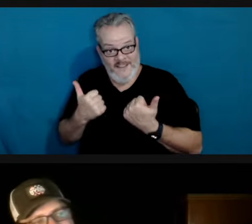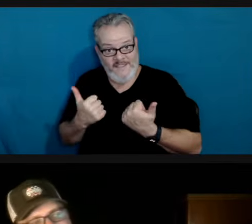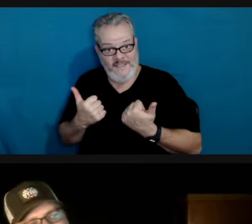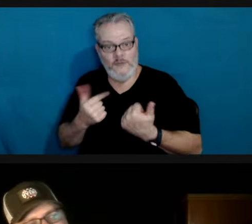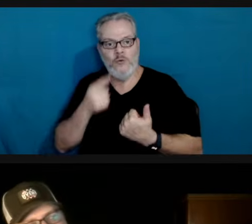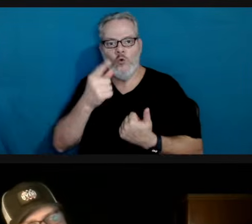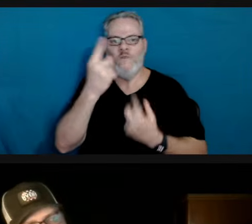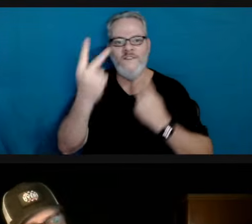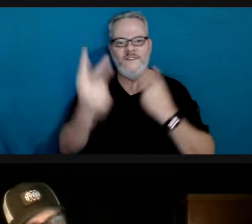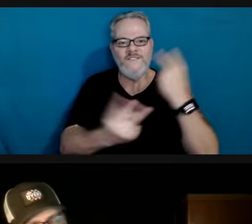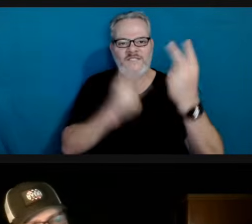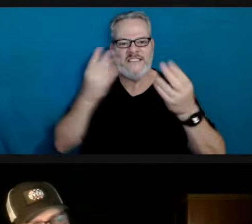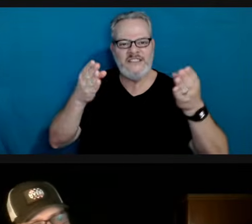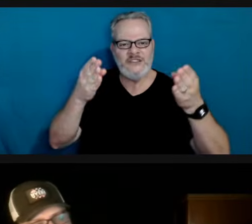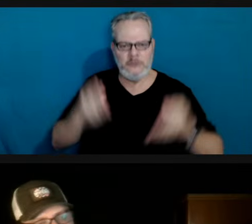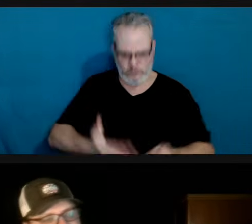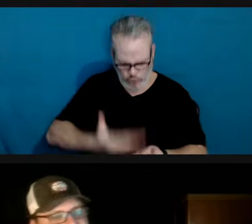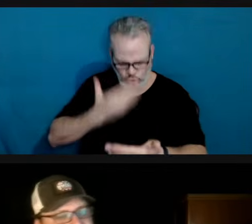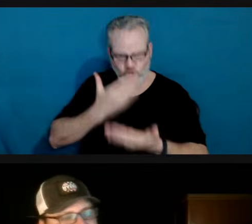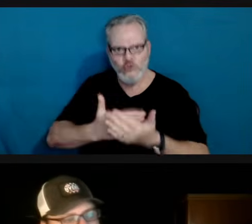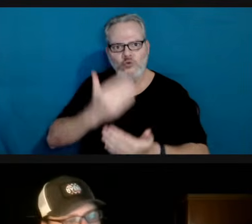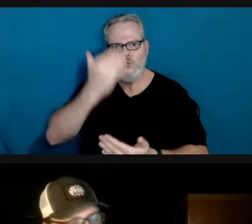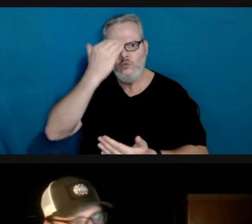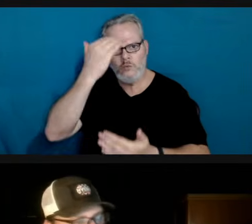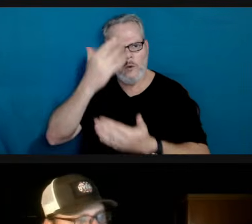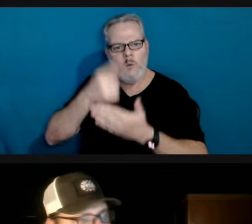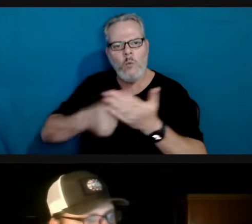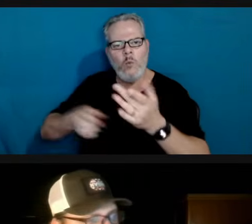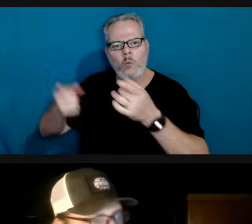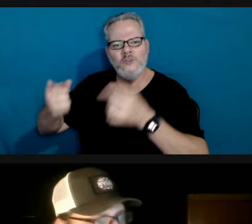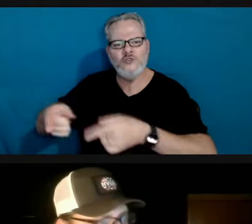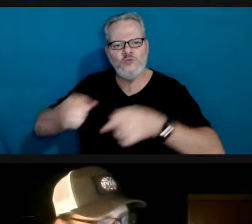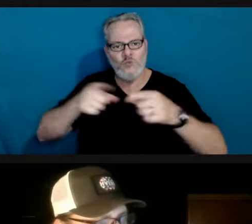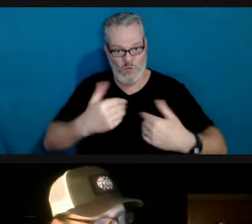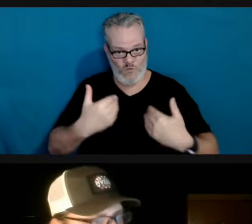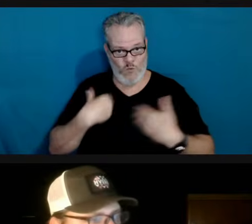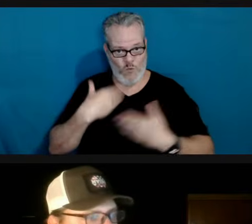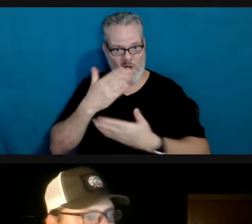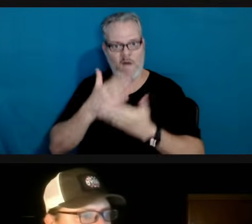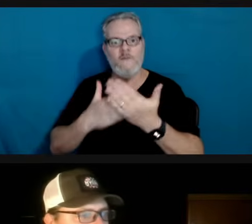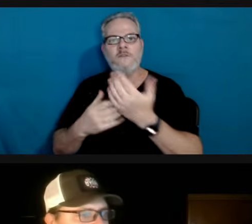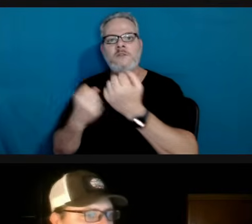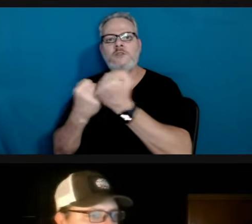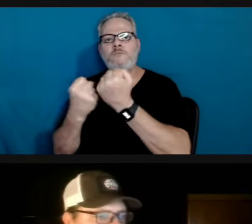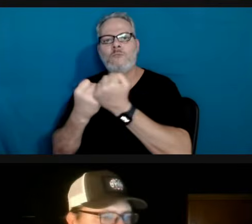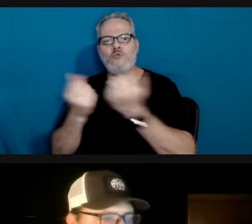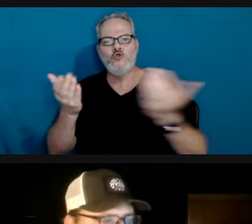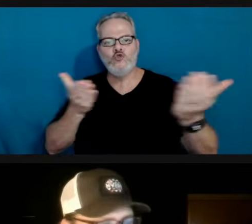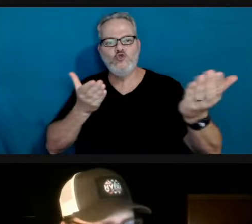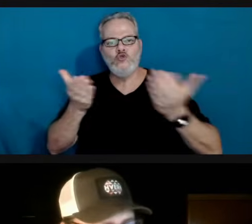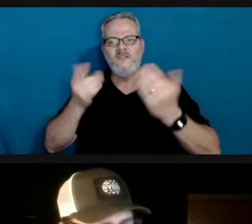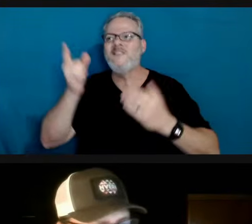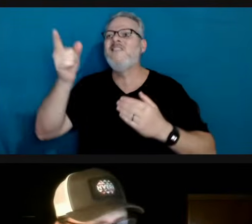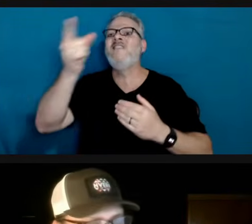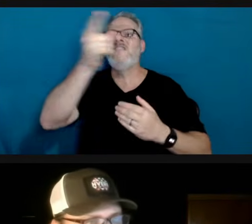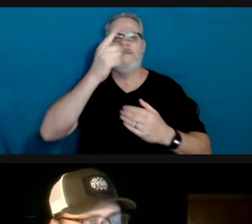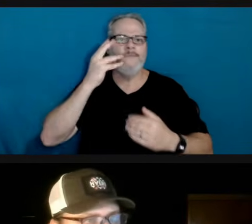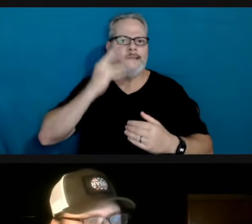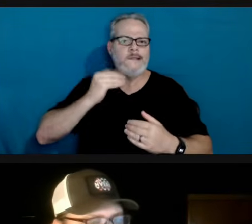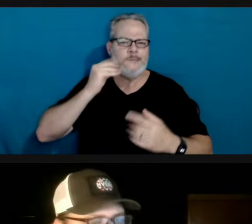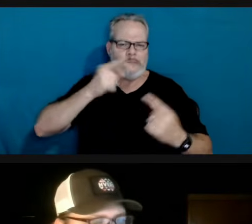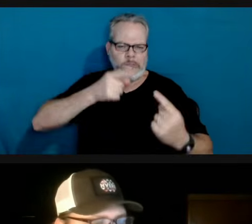know what is going on, and there are support services out there available. Those experiencing power or